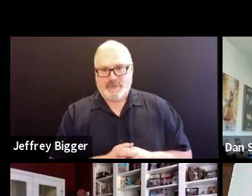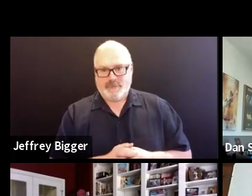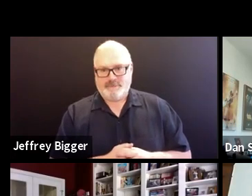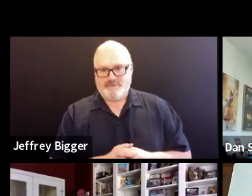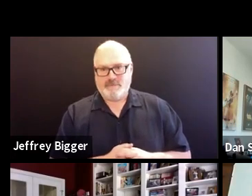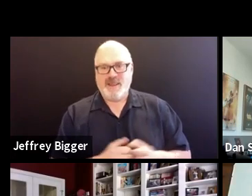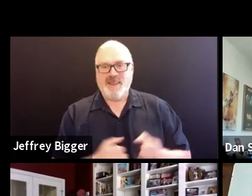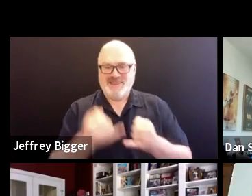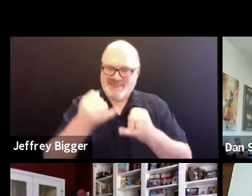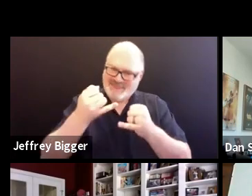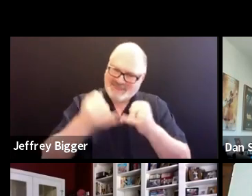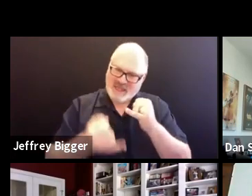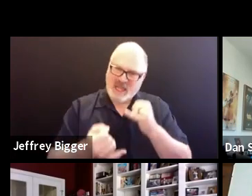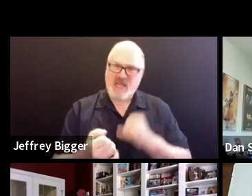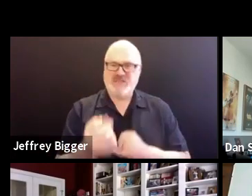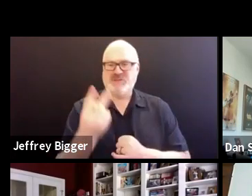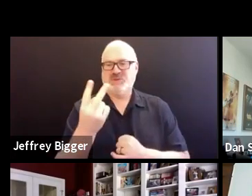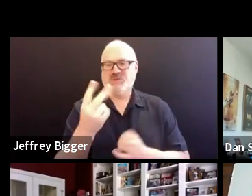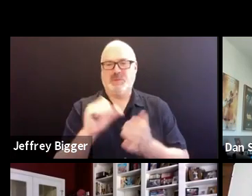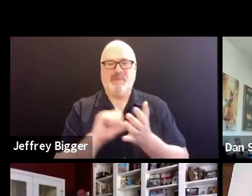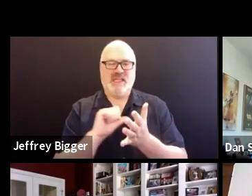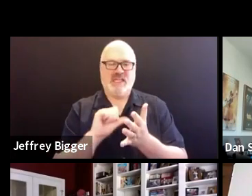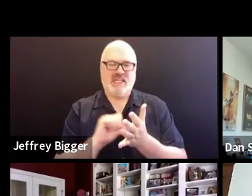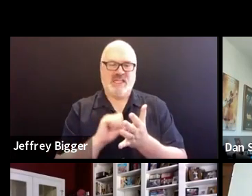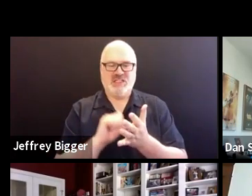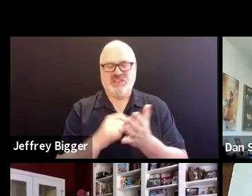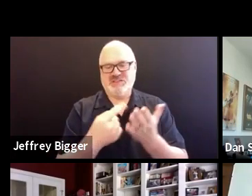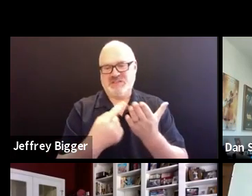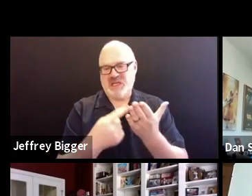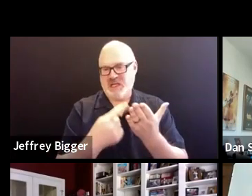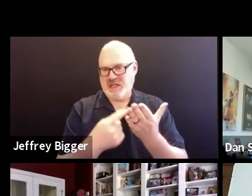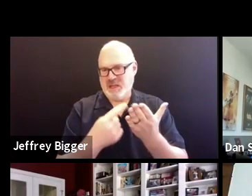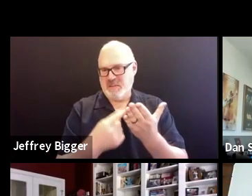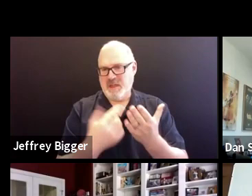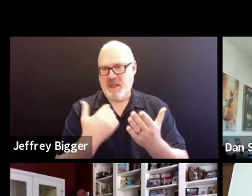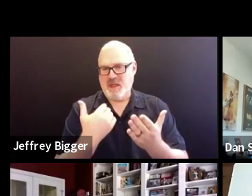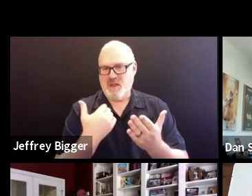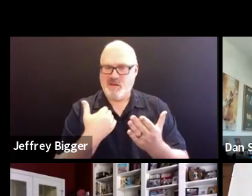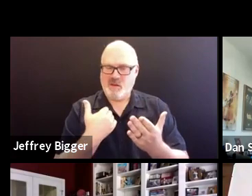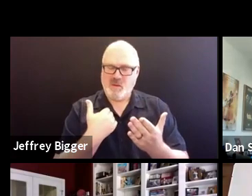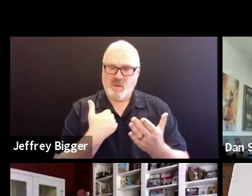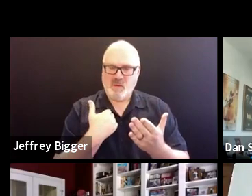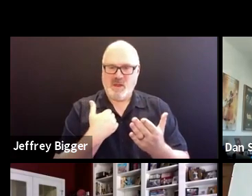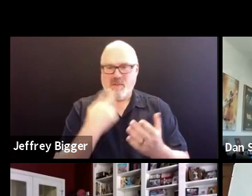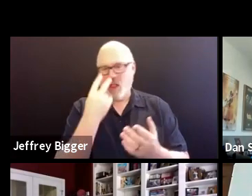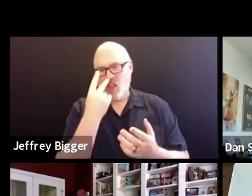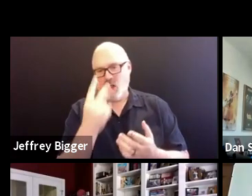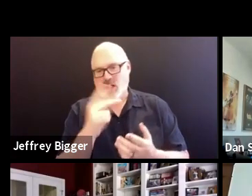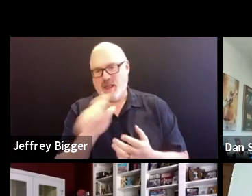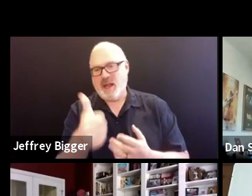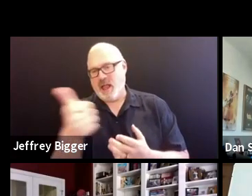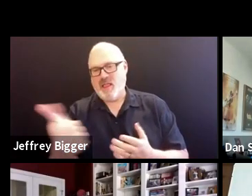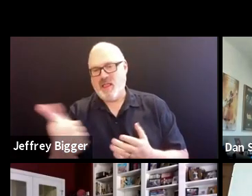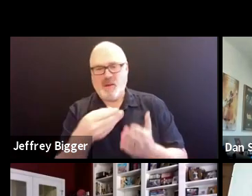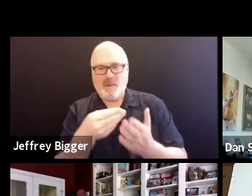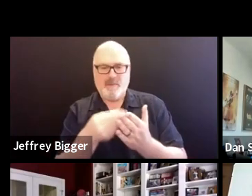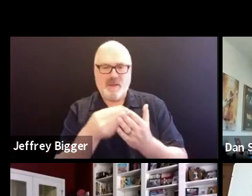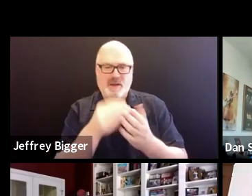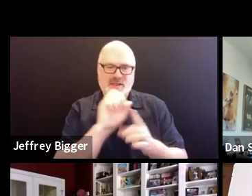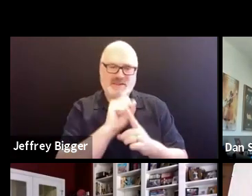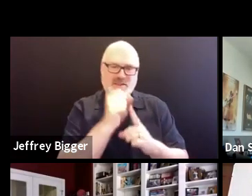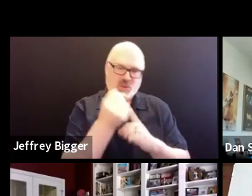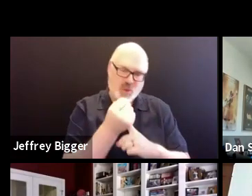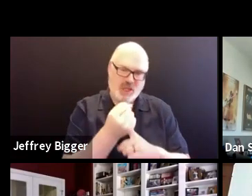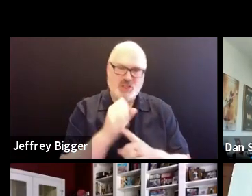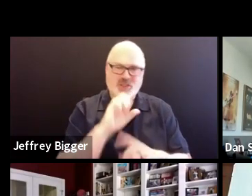The last couple of pages just talk about the fact that we have been looking at other revenue scenarios and contingency